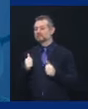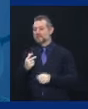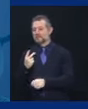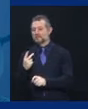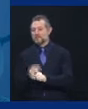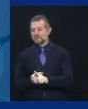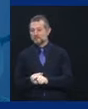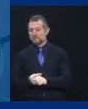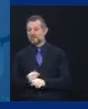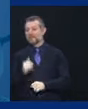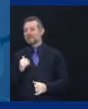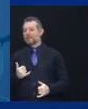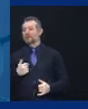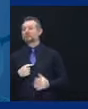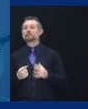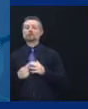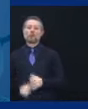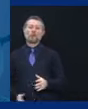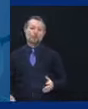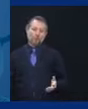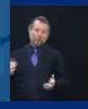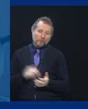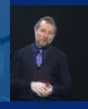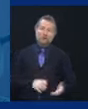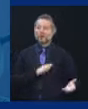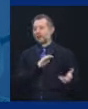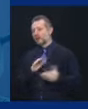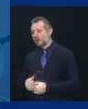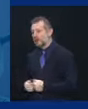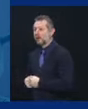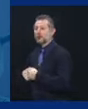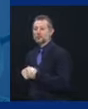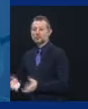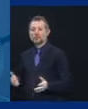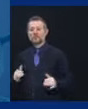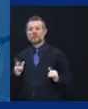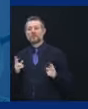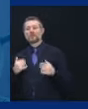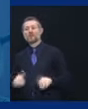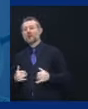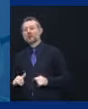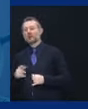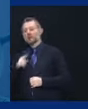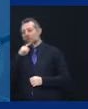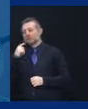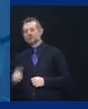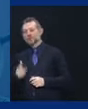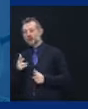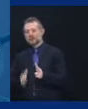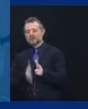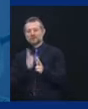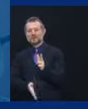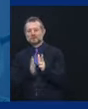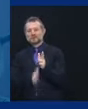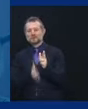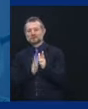again. So you are playing right now Russian roulette with this